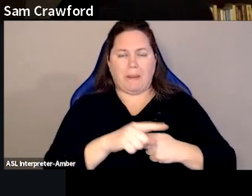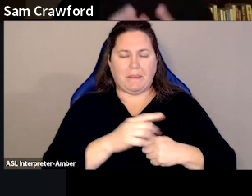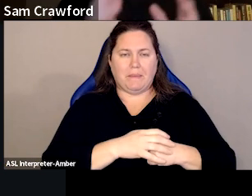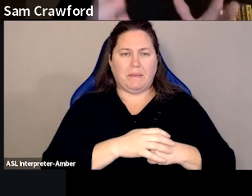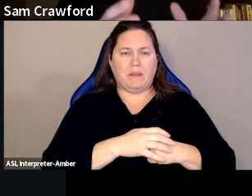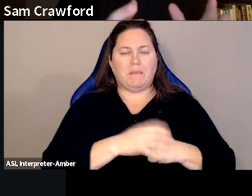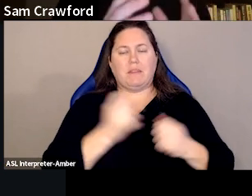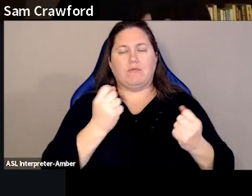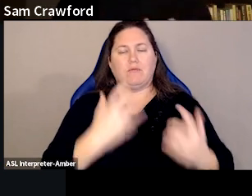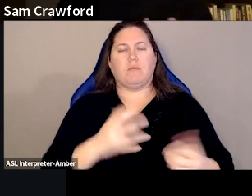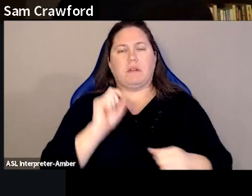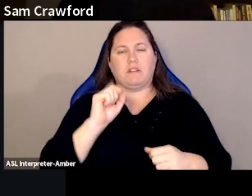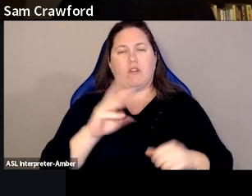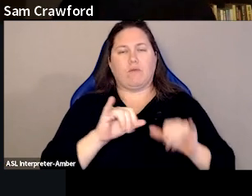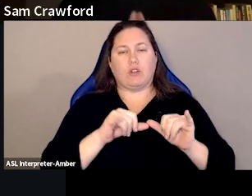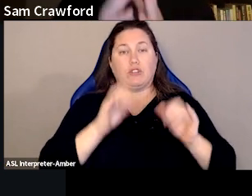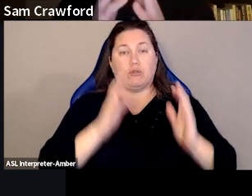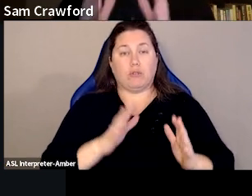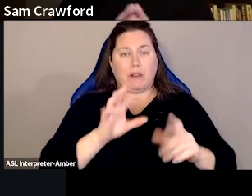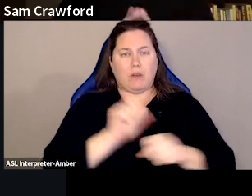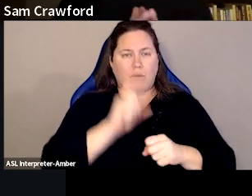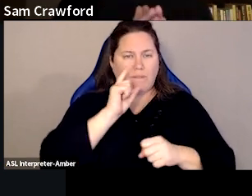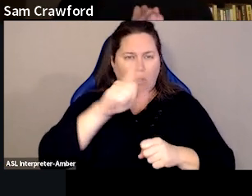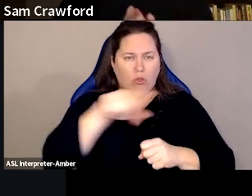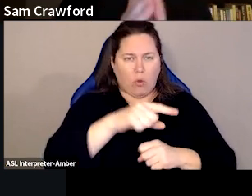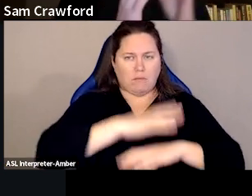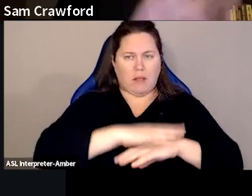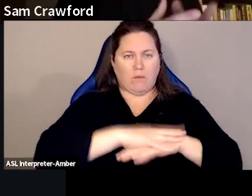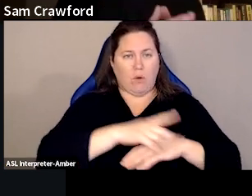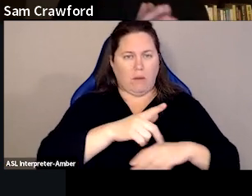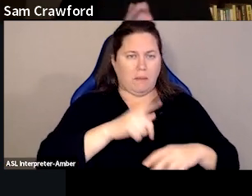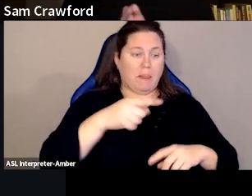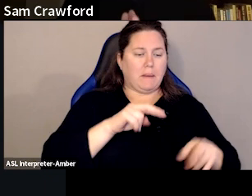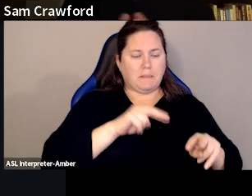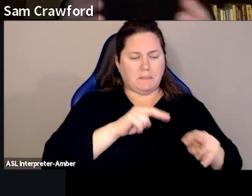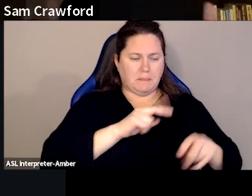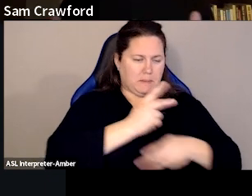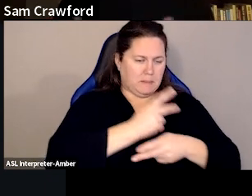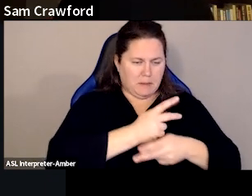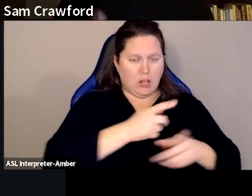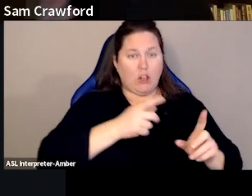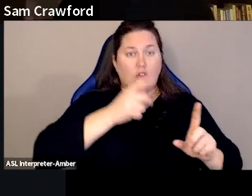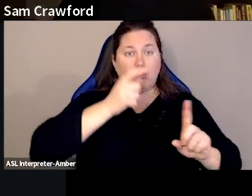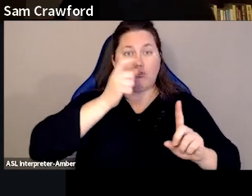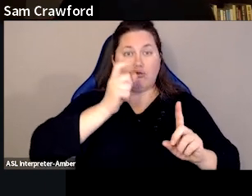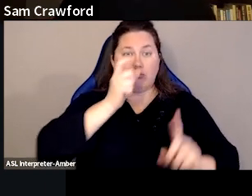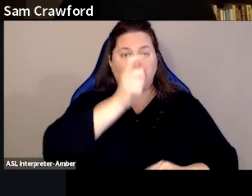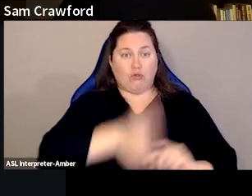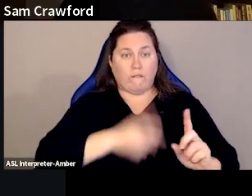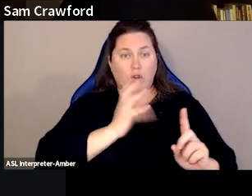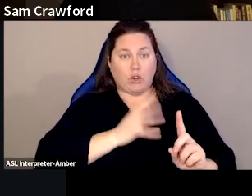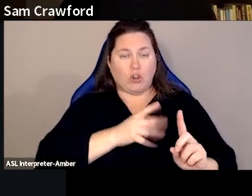software engineers who work for these platforms. They keep everything running, they keep the servers up, they keep the sites ticking